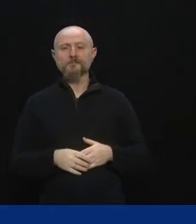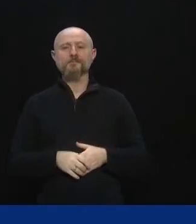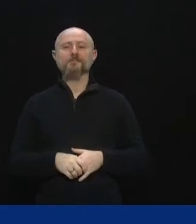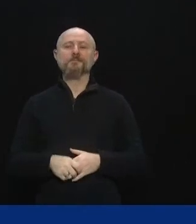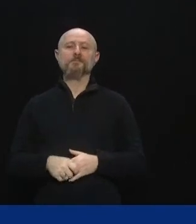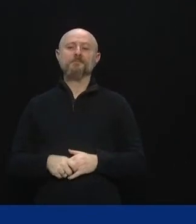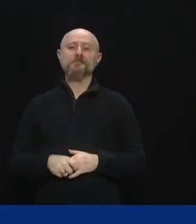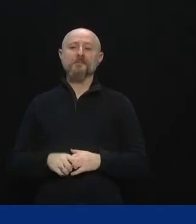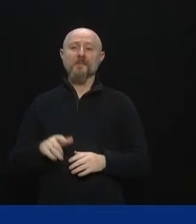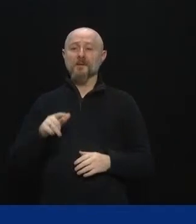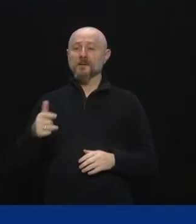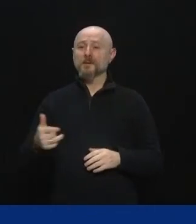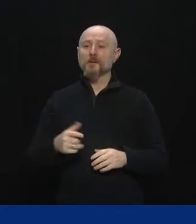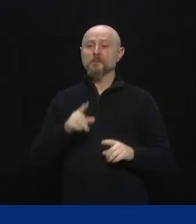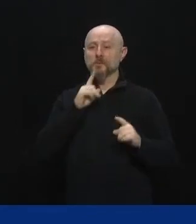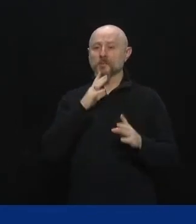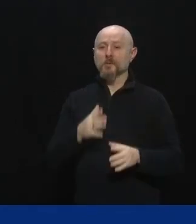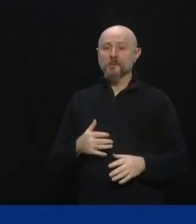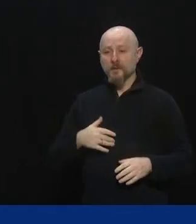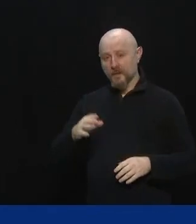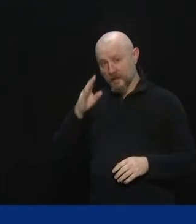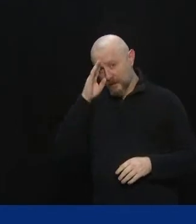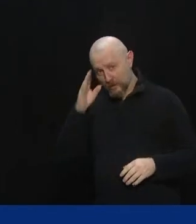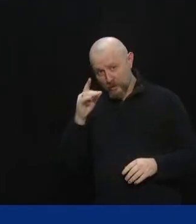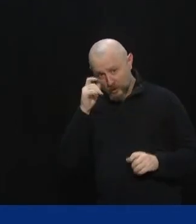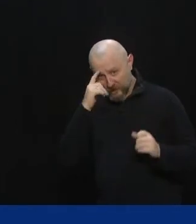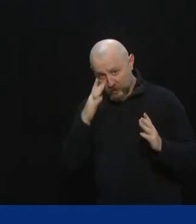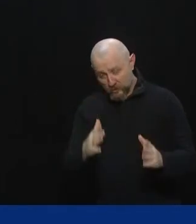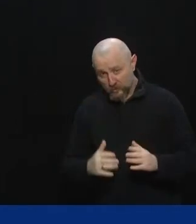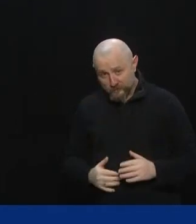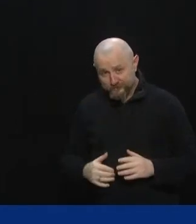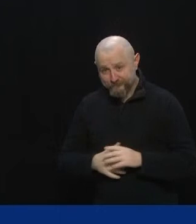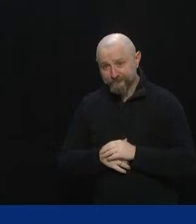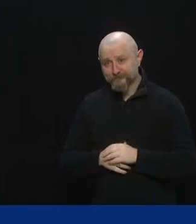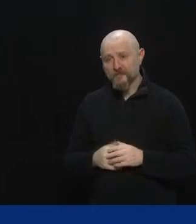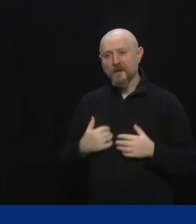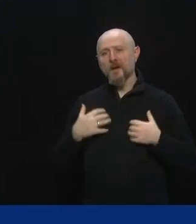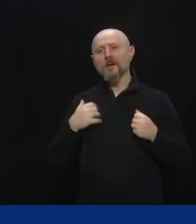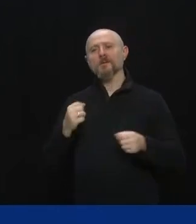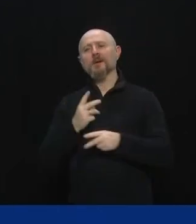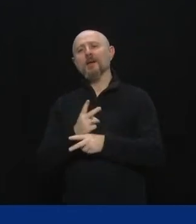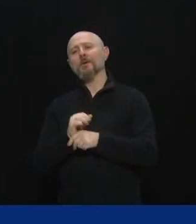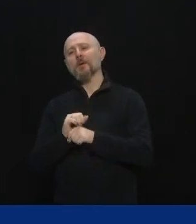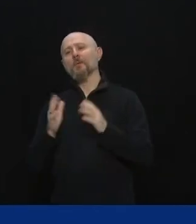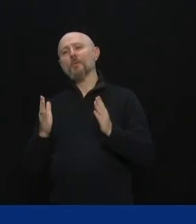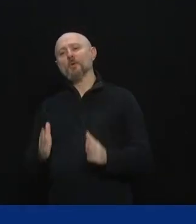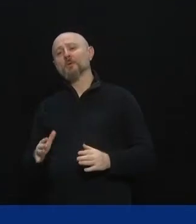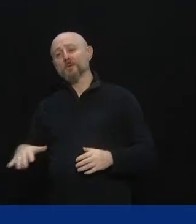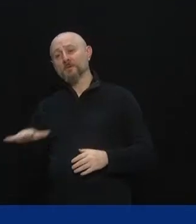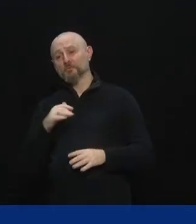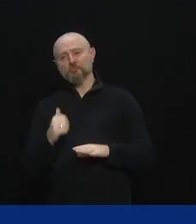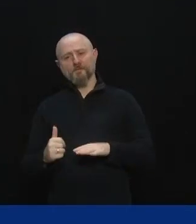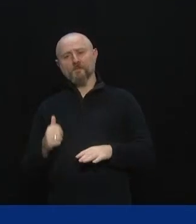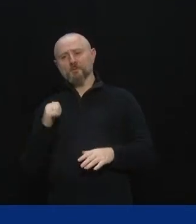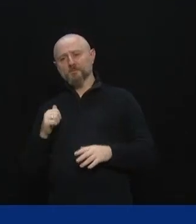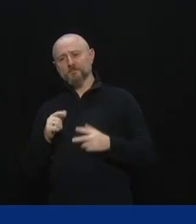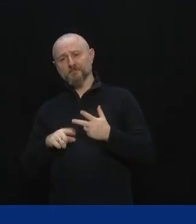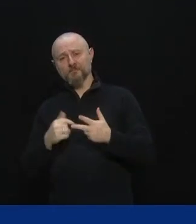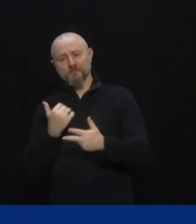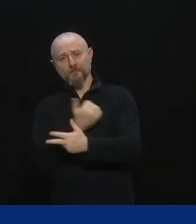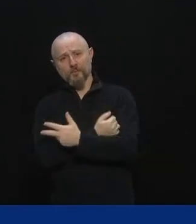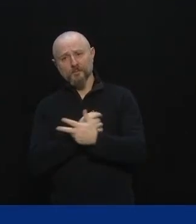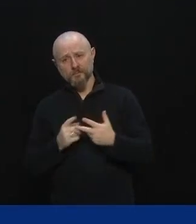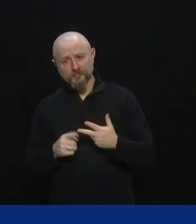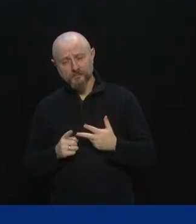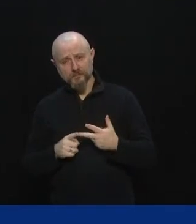Mac? Hi, Governor. For healthcare workers who may refuse to get the booster shot, do you